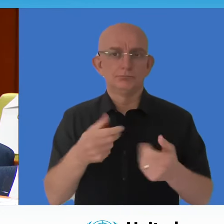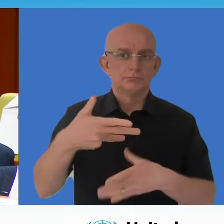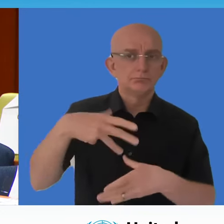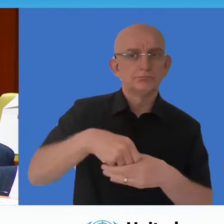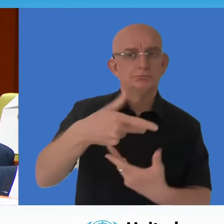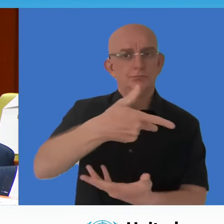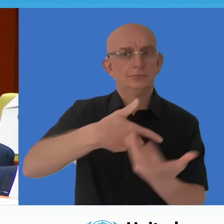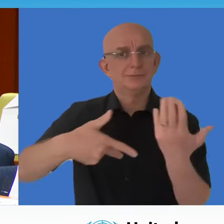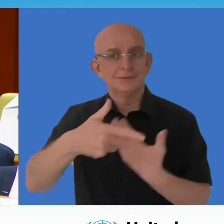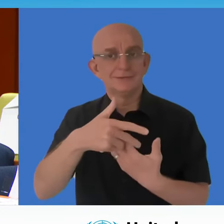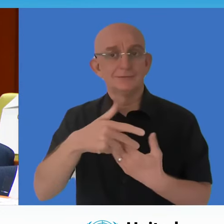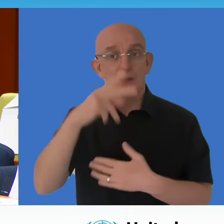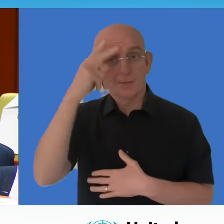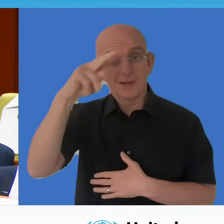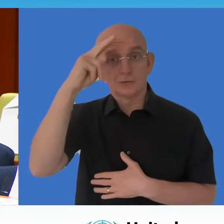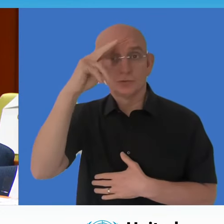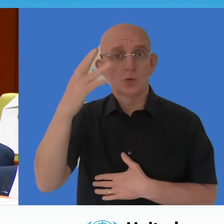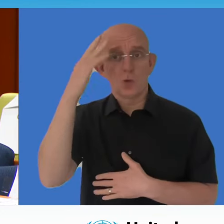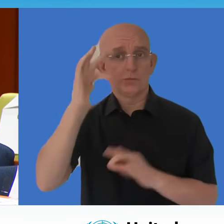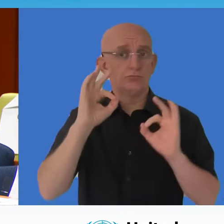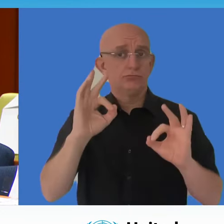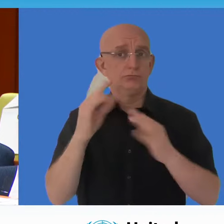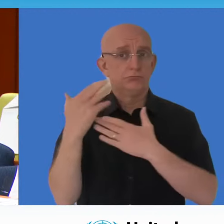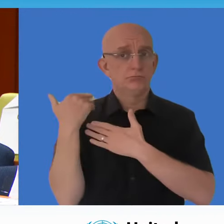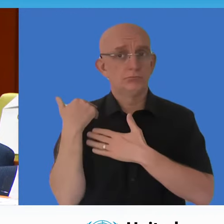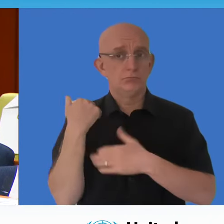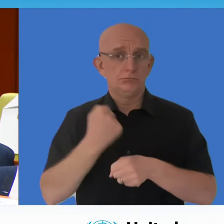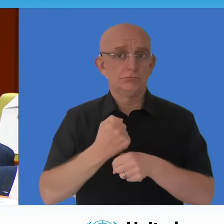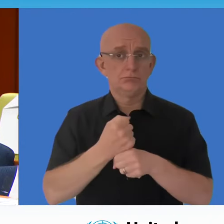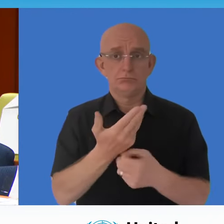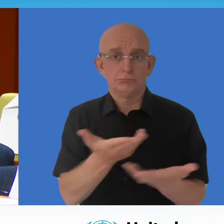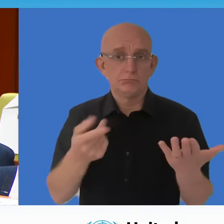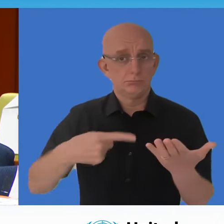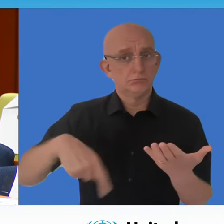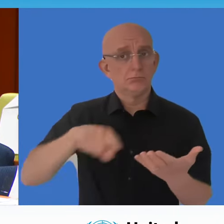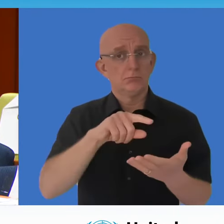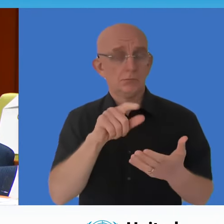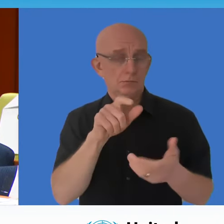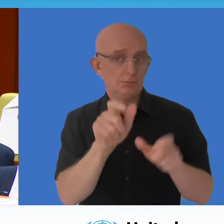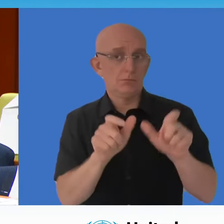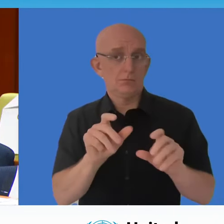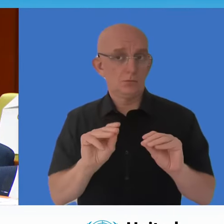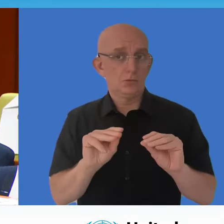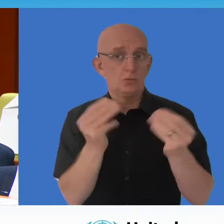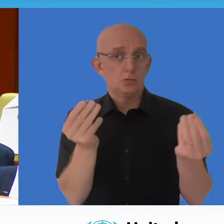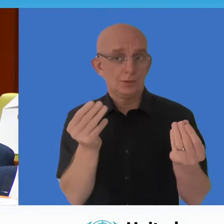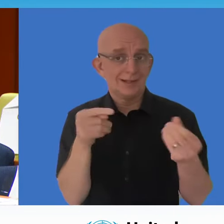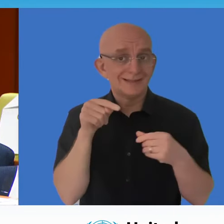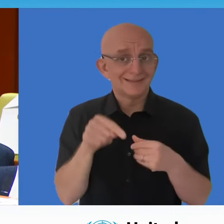by young people in driving inclusive and sustainable development.